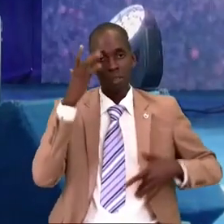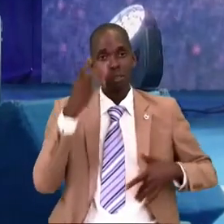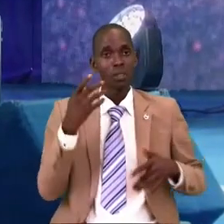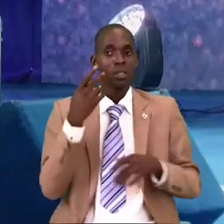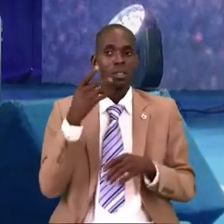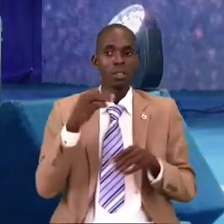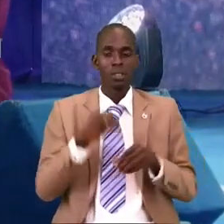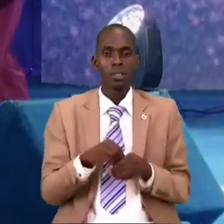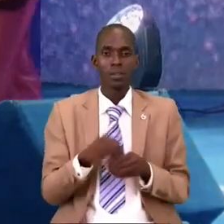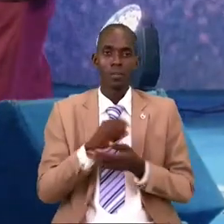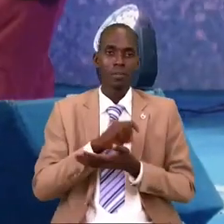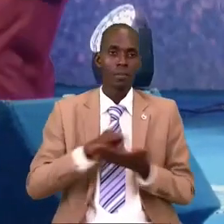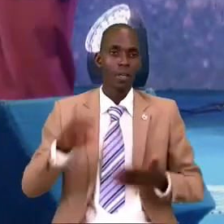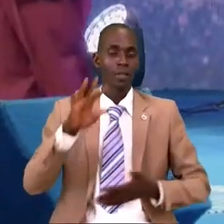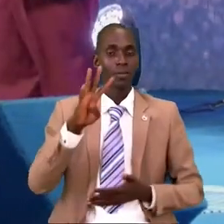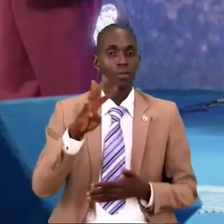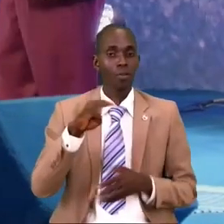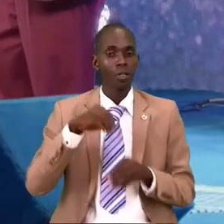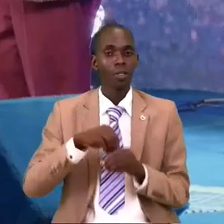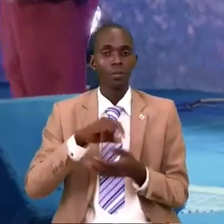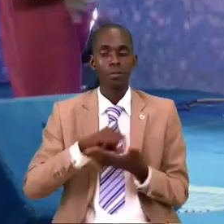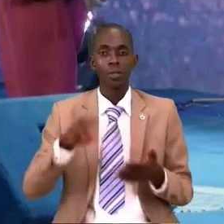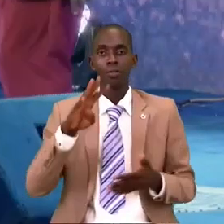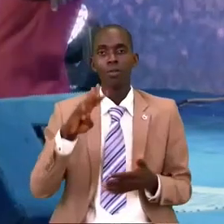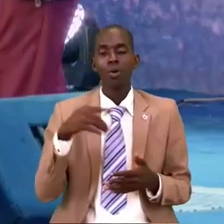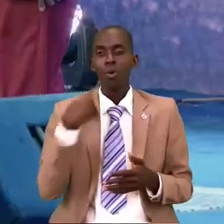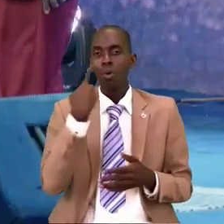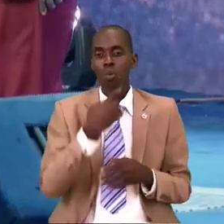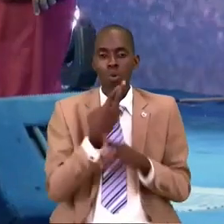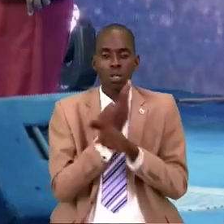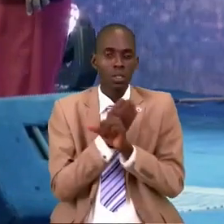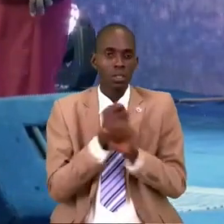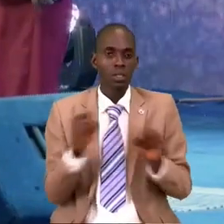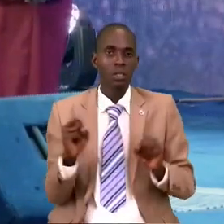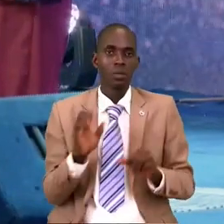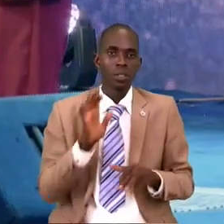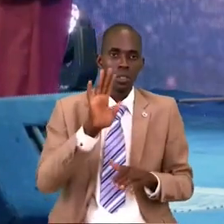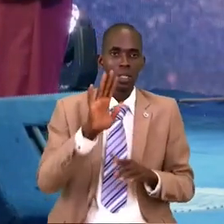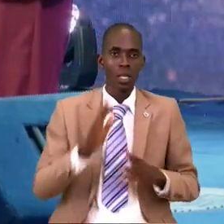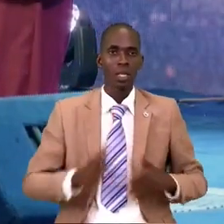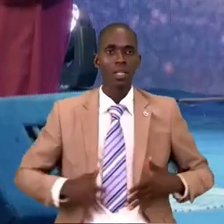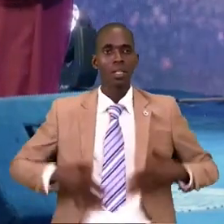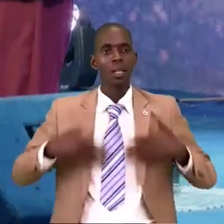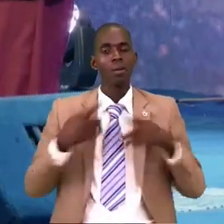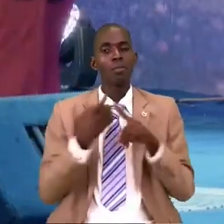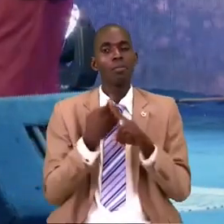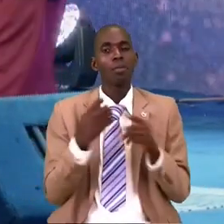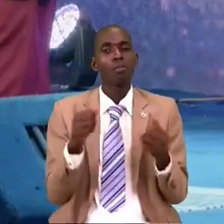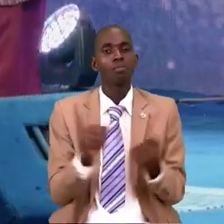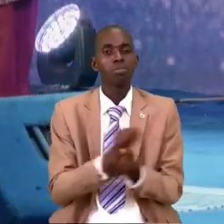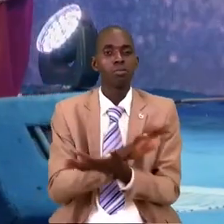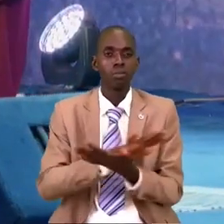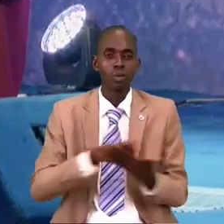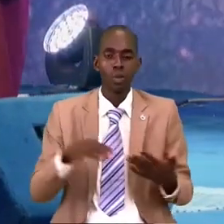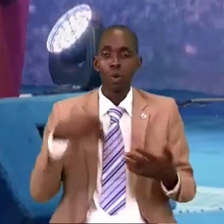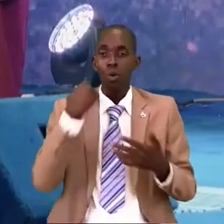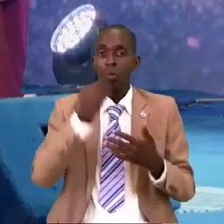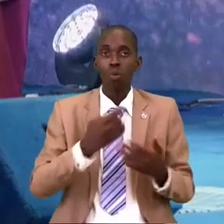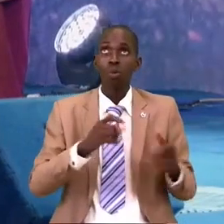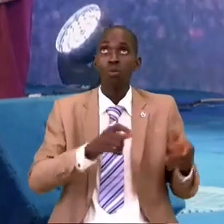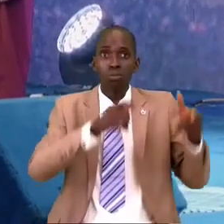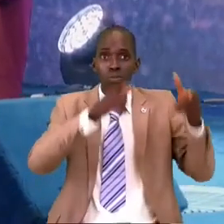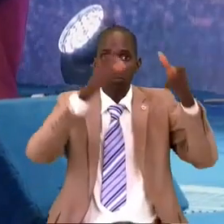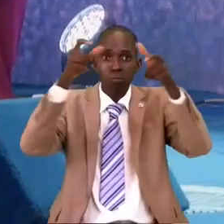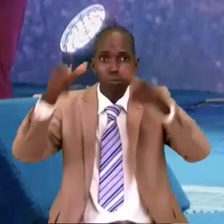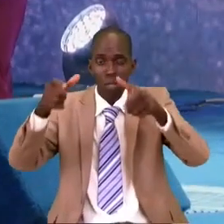destruction, who crowneth thee with loving kindness and tender mercies. You see, it's all by